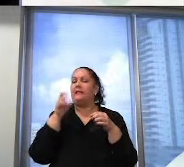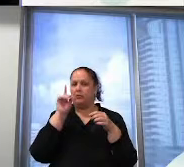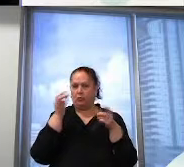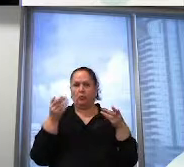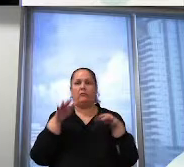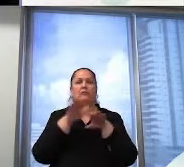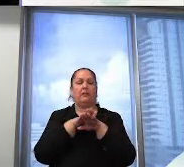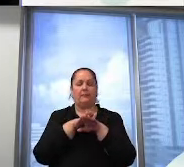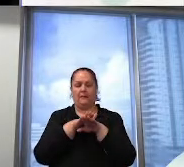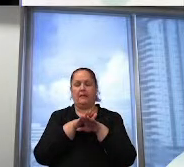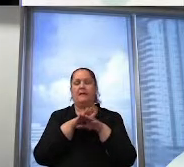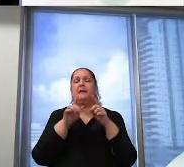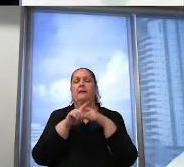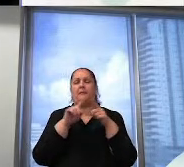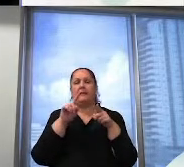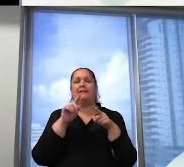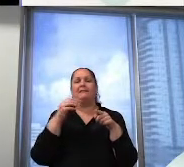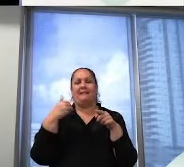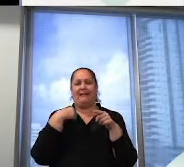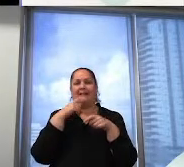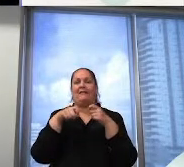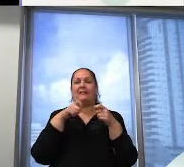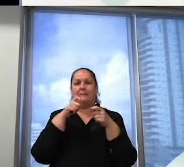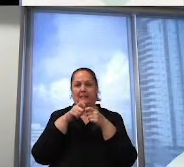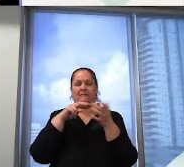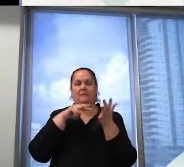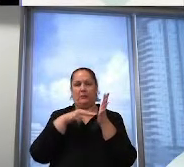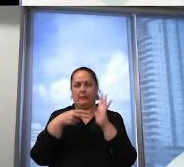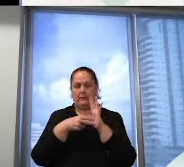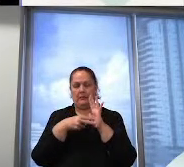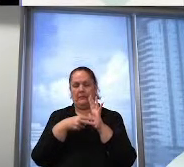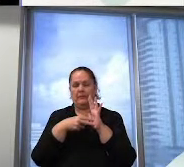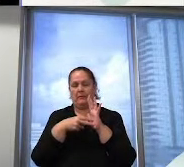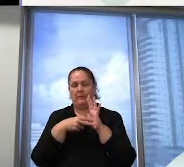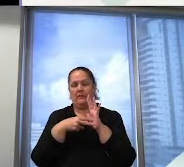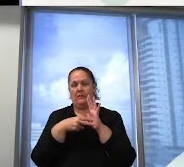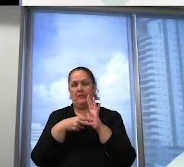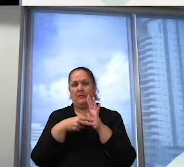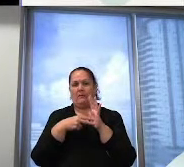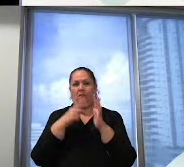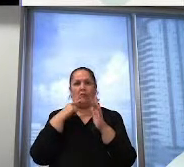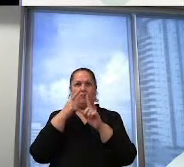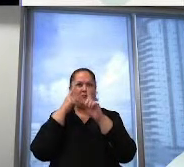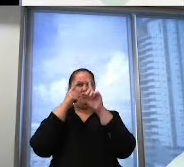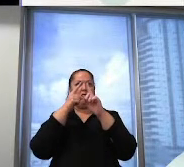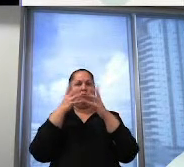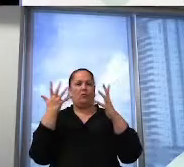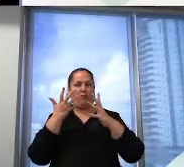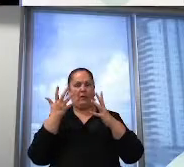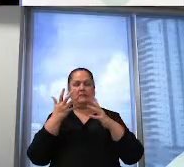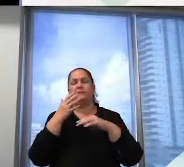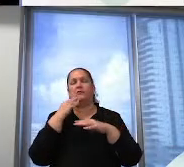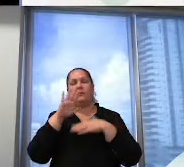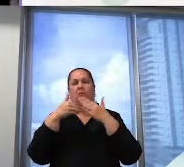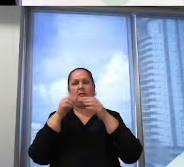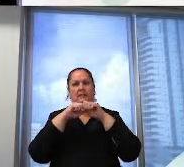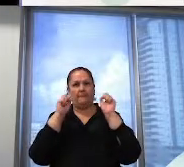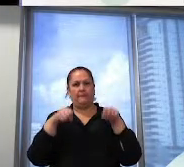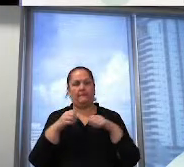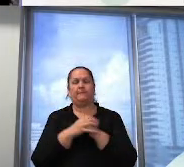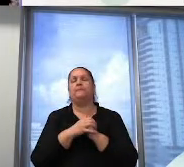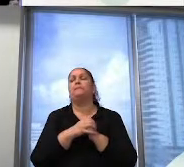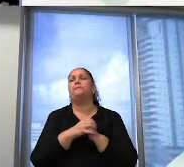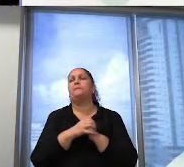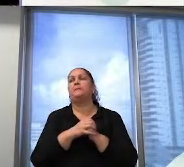and they do overlap, but they do have a specific intent on what they are trying to accomplish across the entire